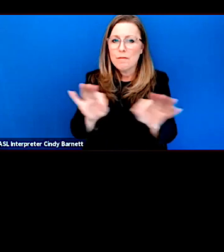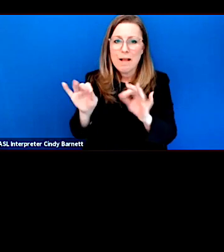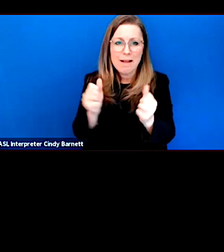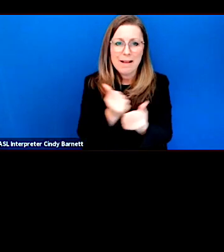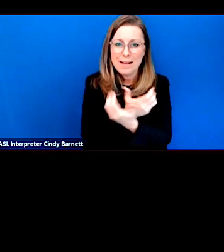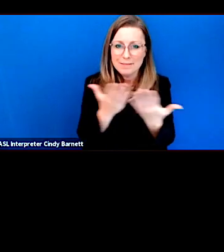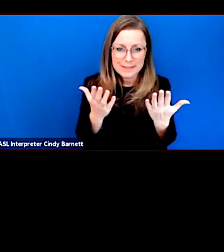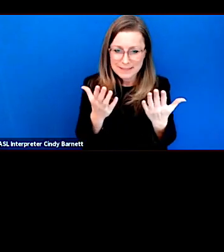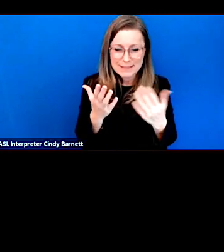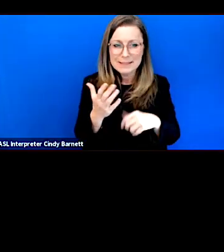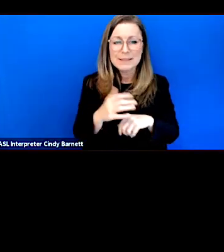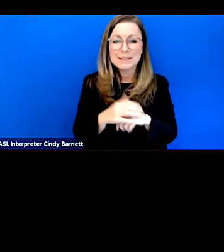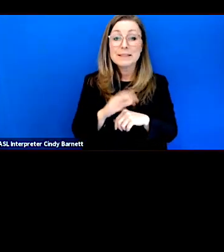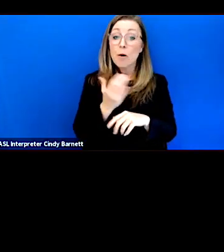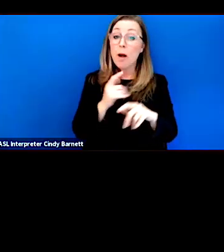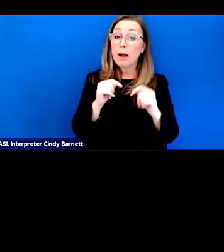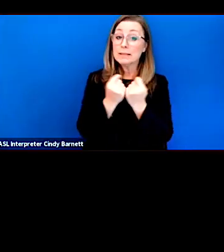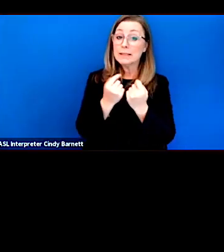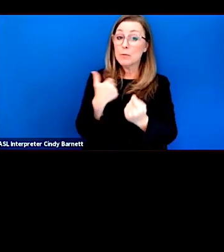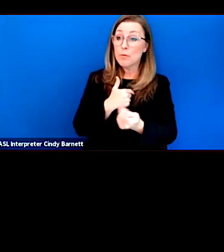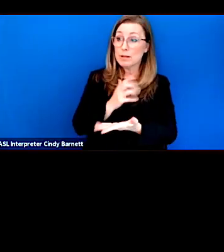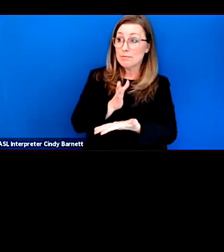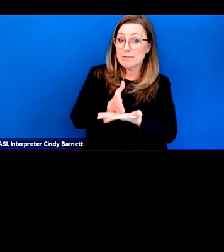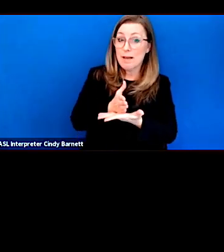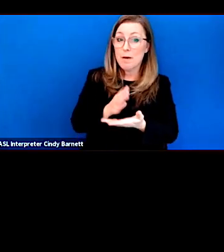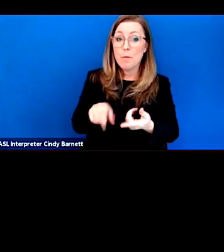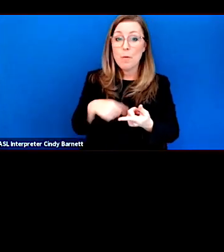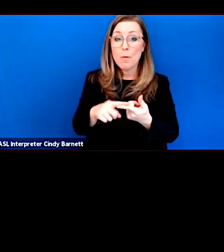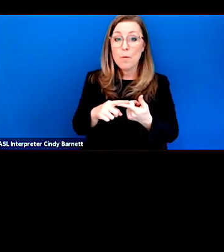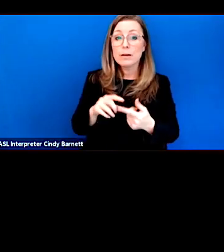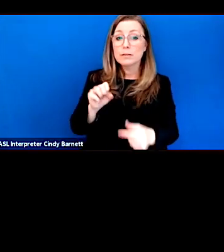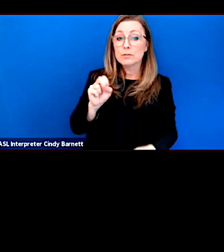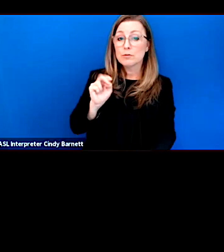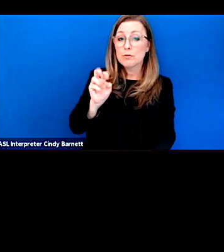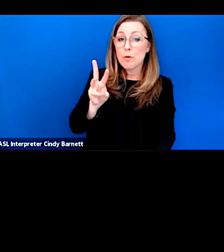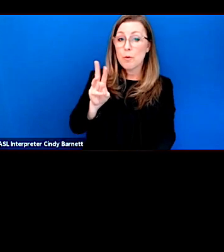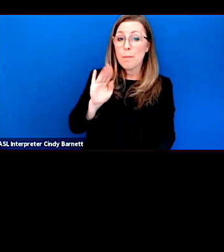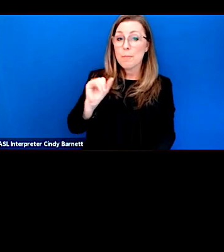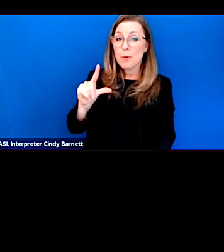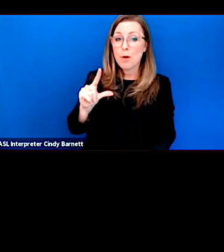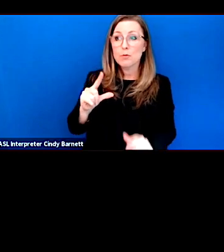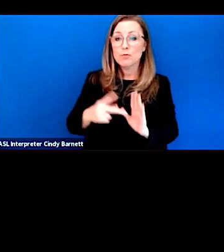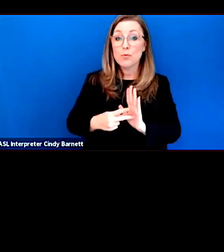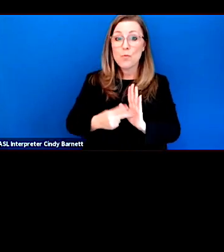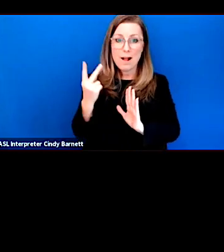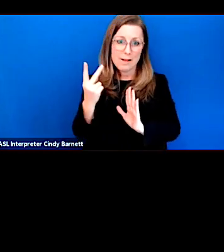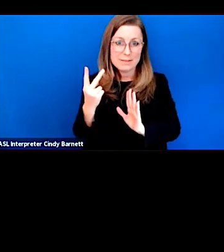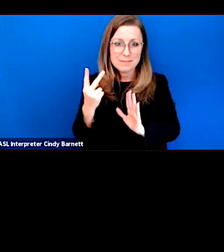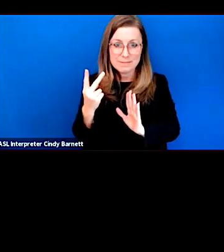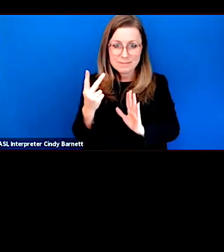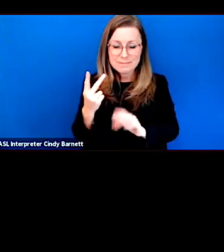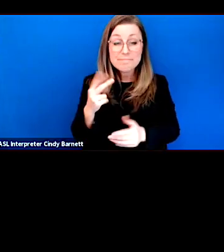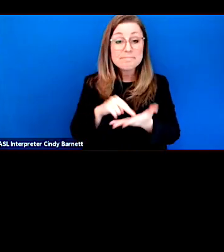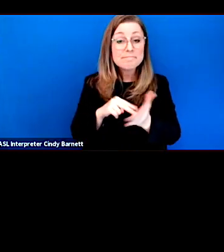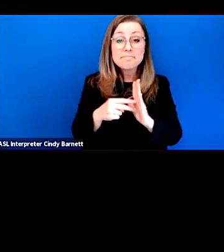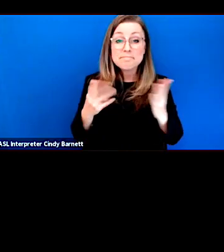stopped at the snowballing of snowballing. In essence, we did 2 rounds of snowballing. And what does that mean? 2 rounds of snowballing is we do a